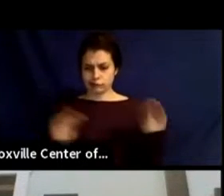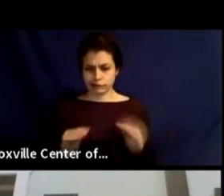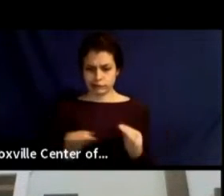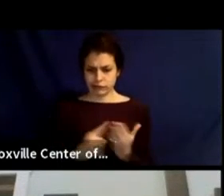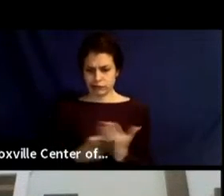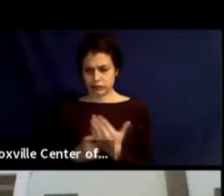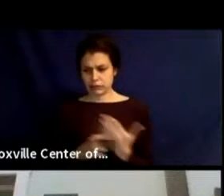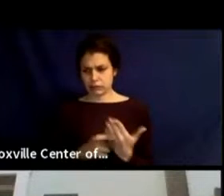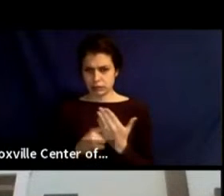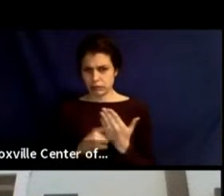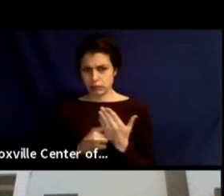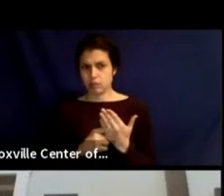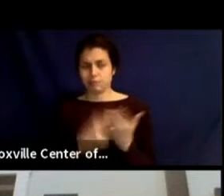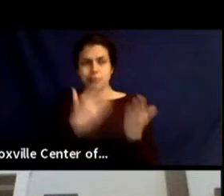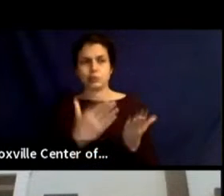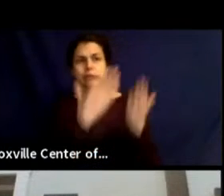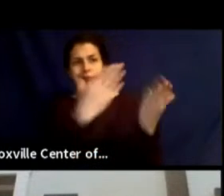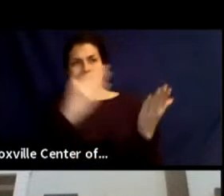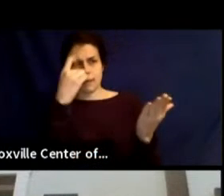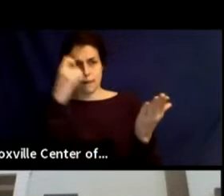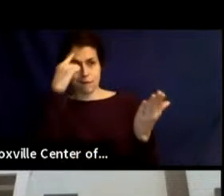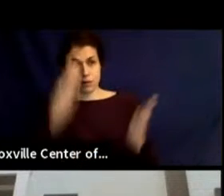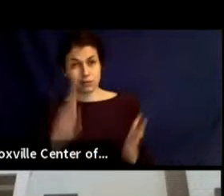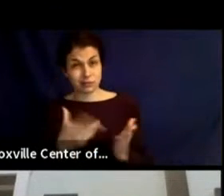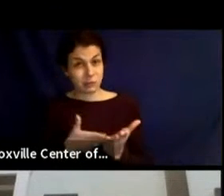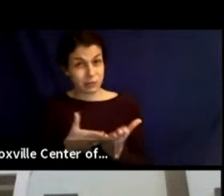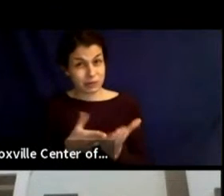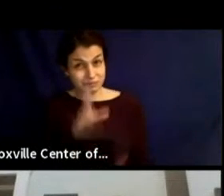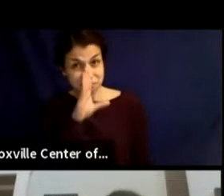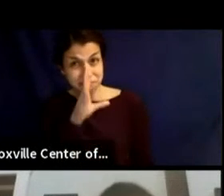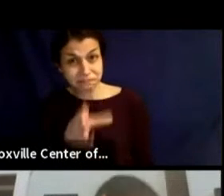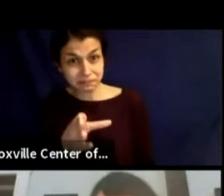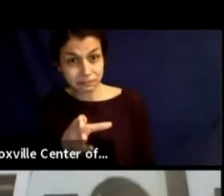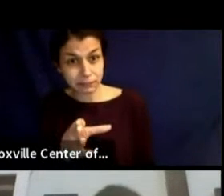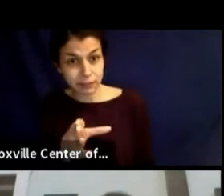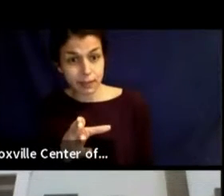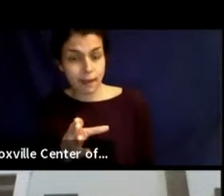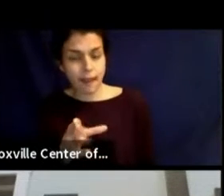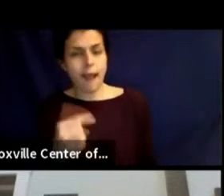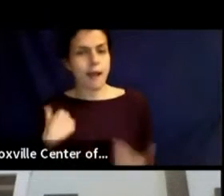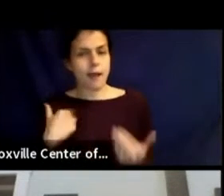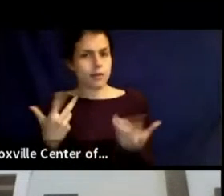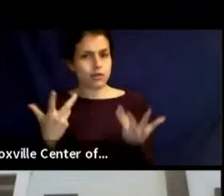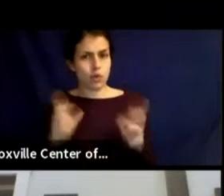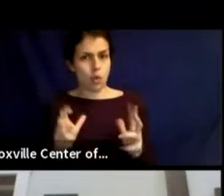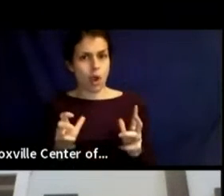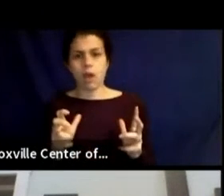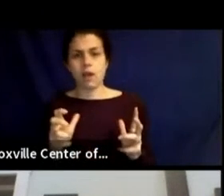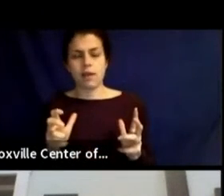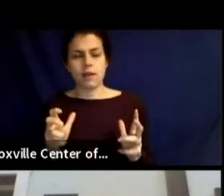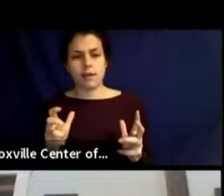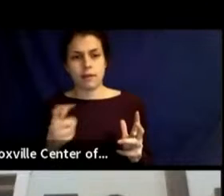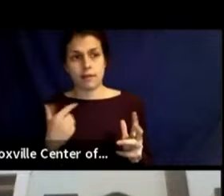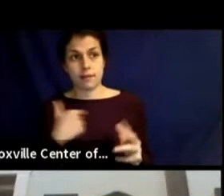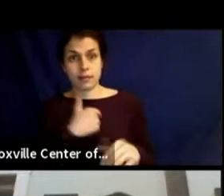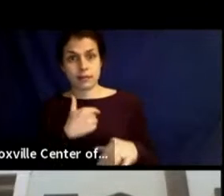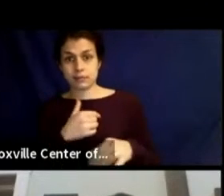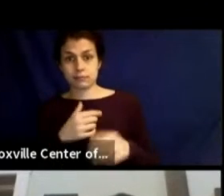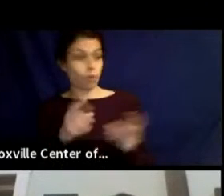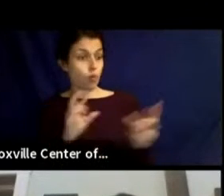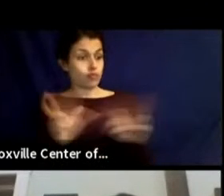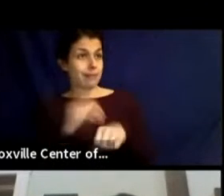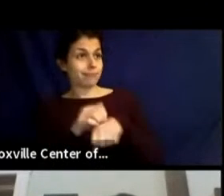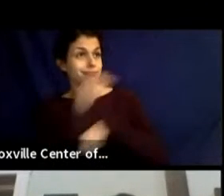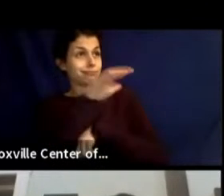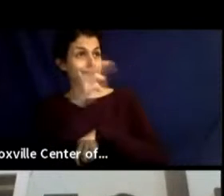governor. So I'm going to be honest, what you see there is not what I anticipate at all we would send to the governor.